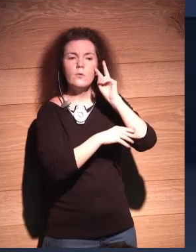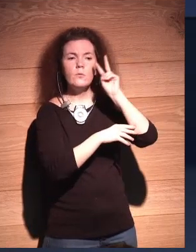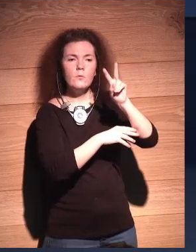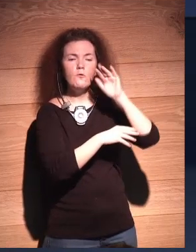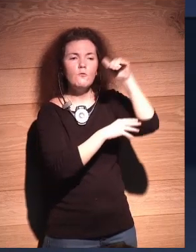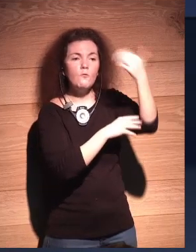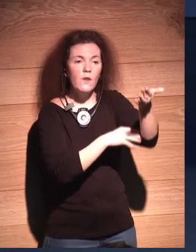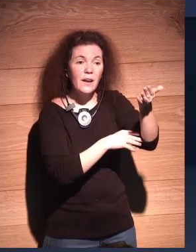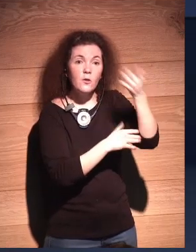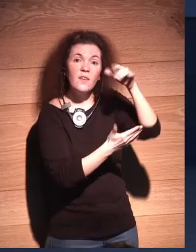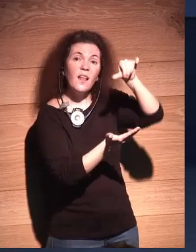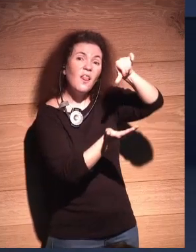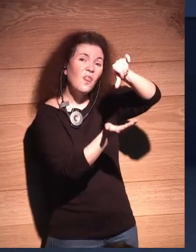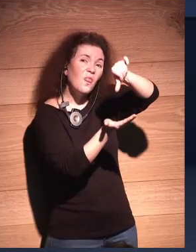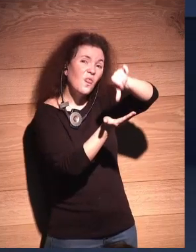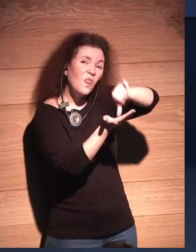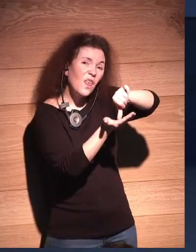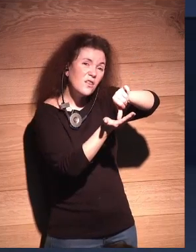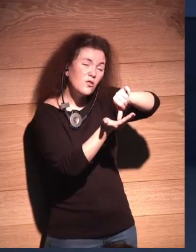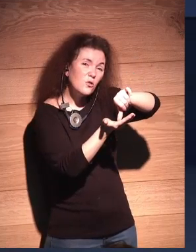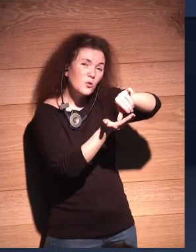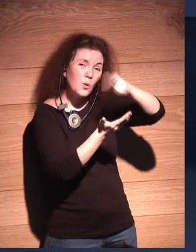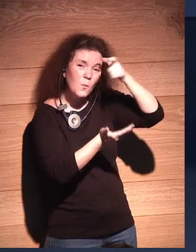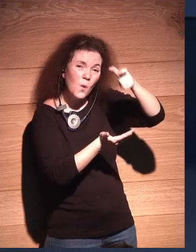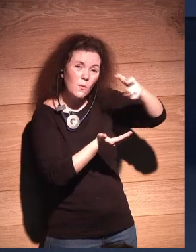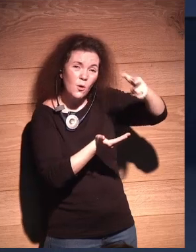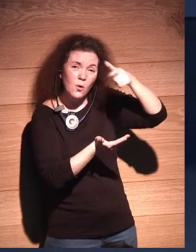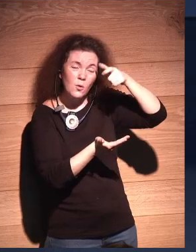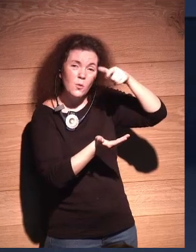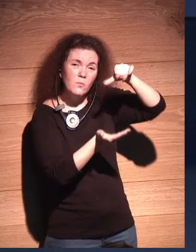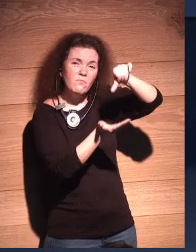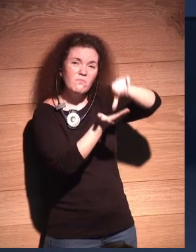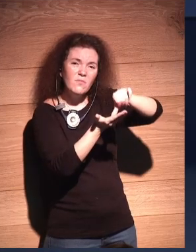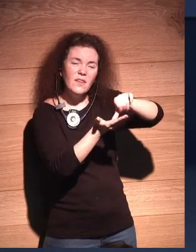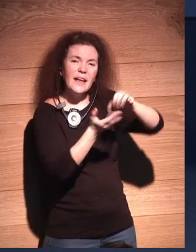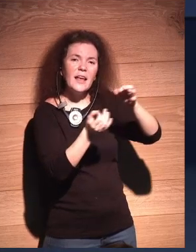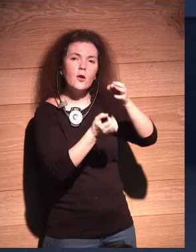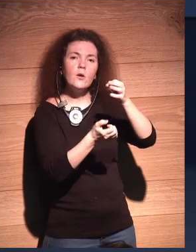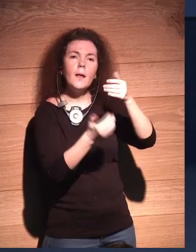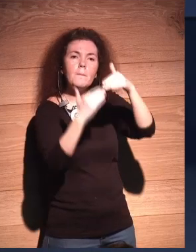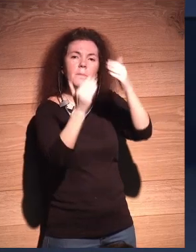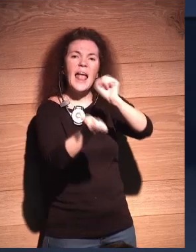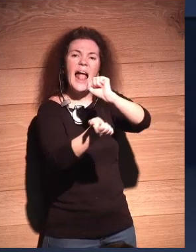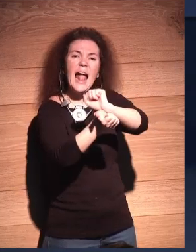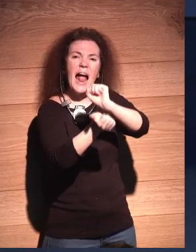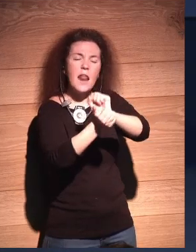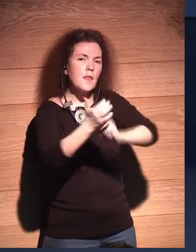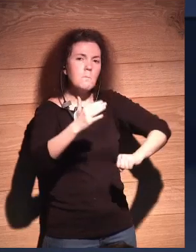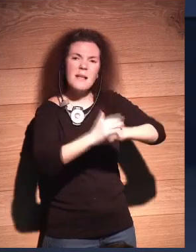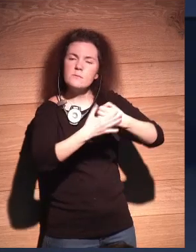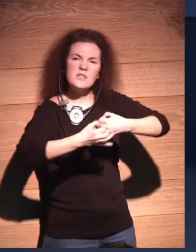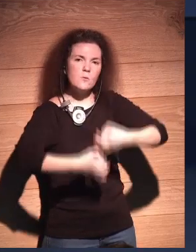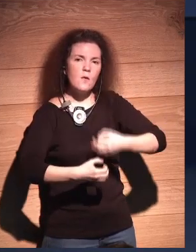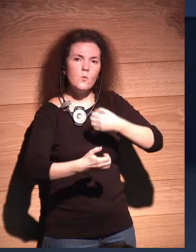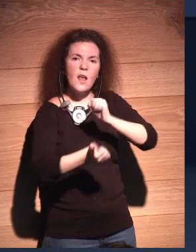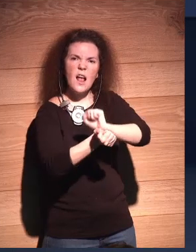this perfect little Austrian town is a maximum security prison. I was like, whoa. What? And over there